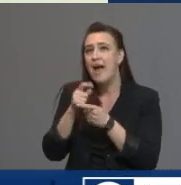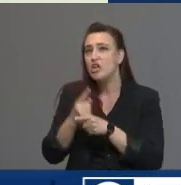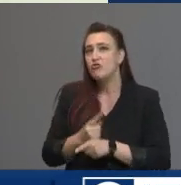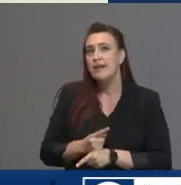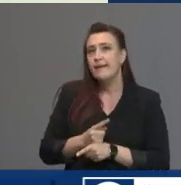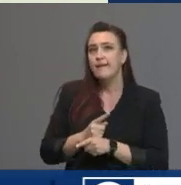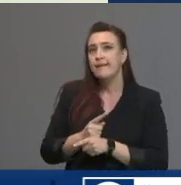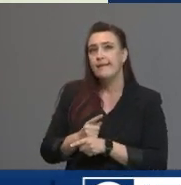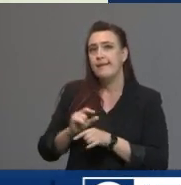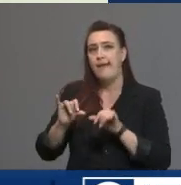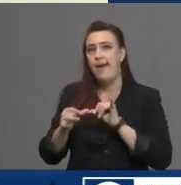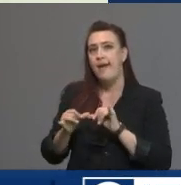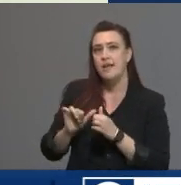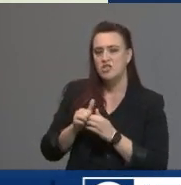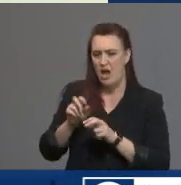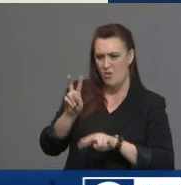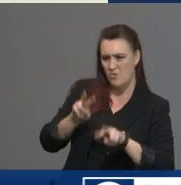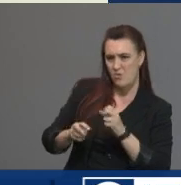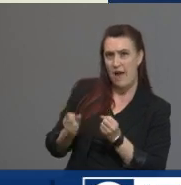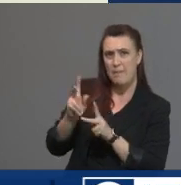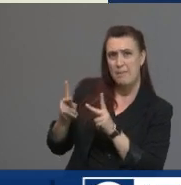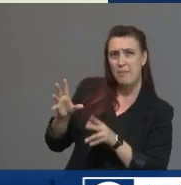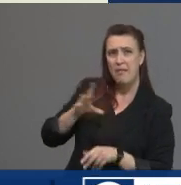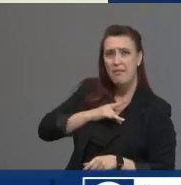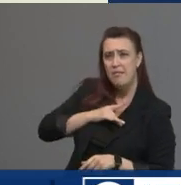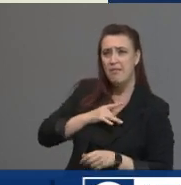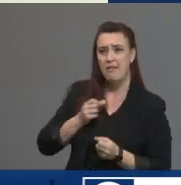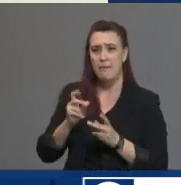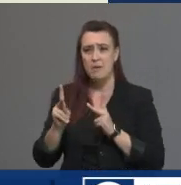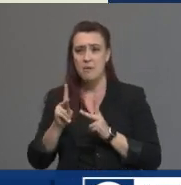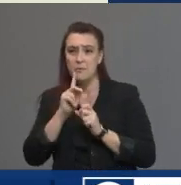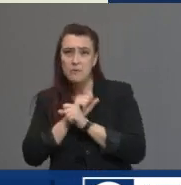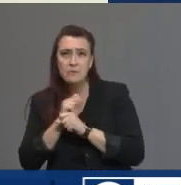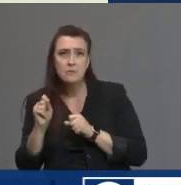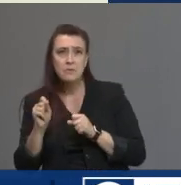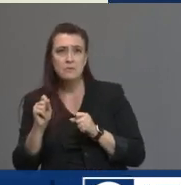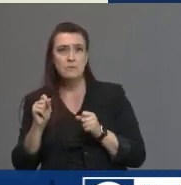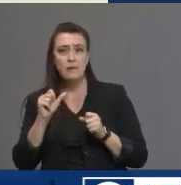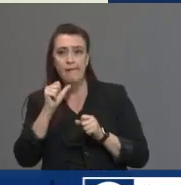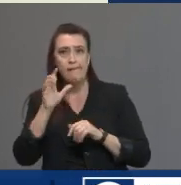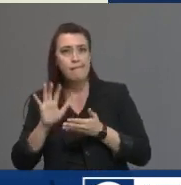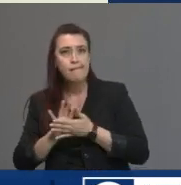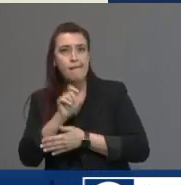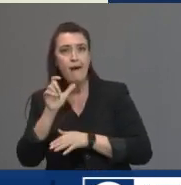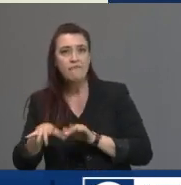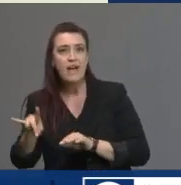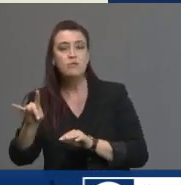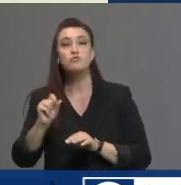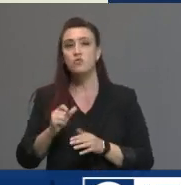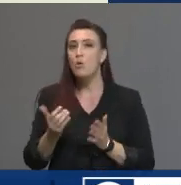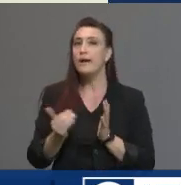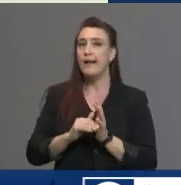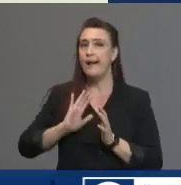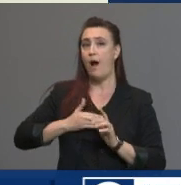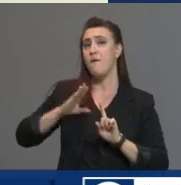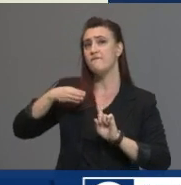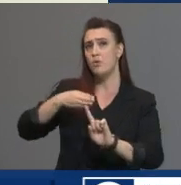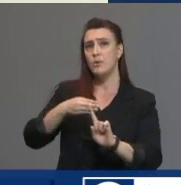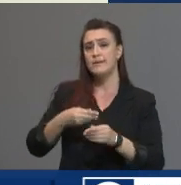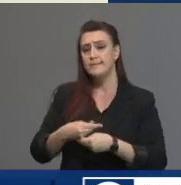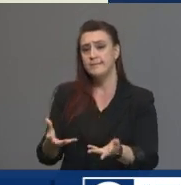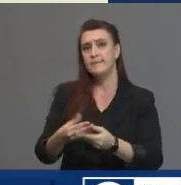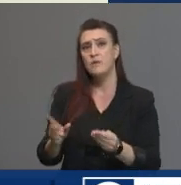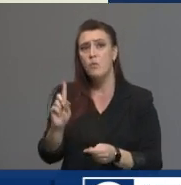of contraction of COVID-19, and that's why our focus with future testing is going to be inside these